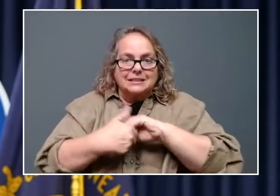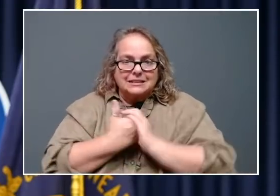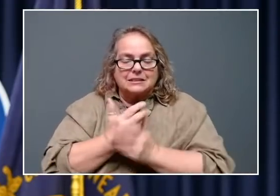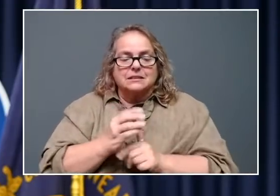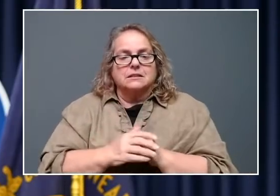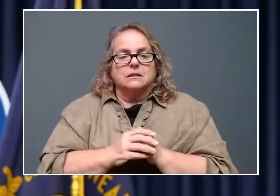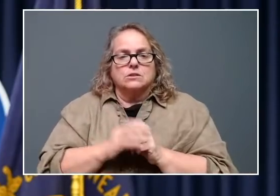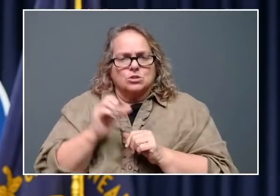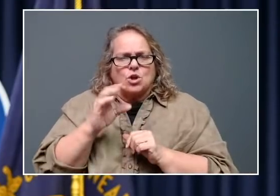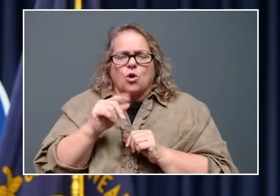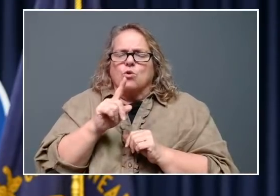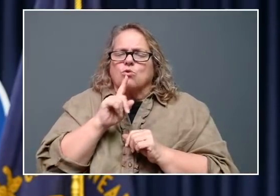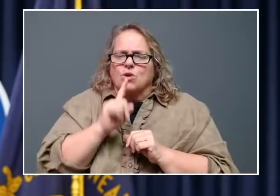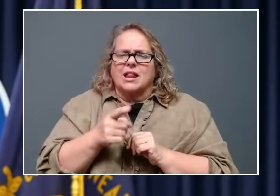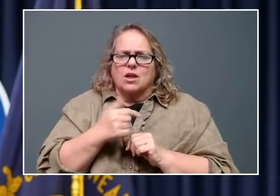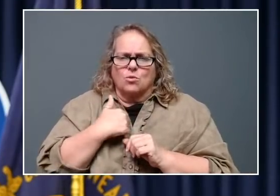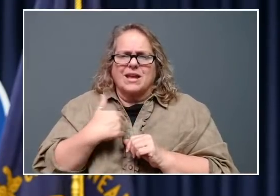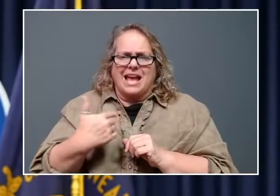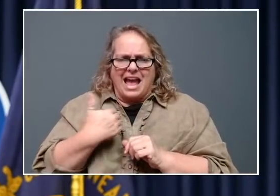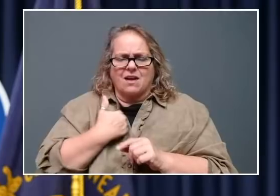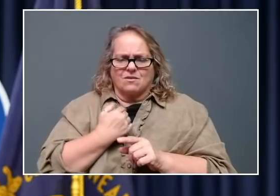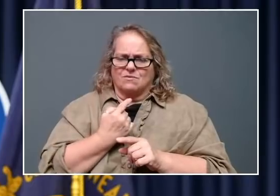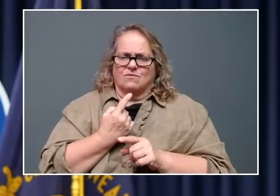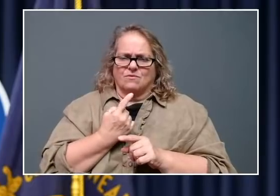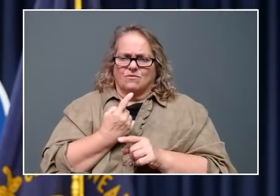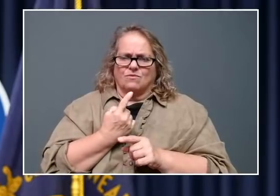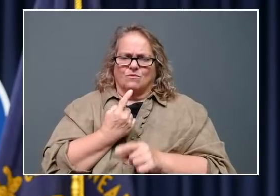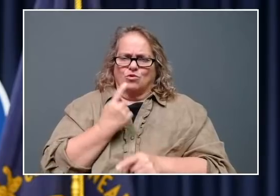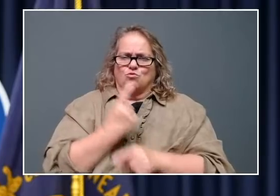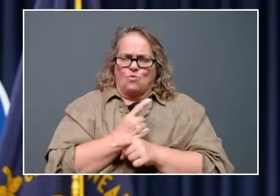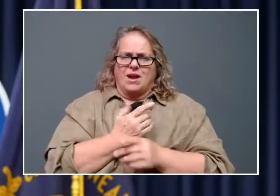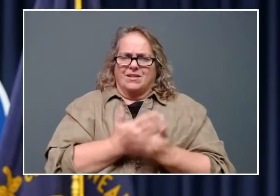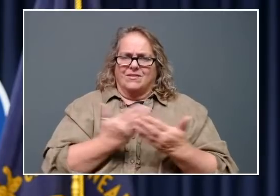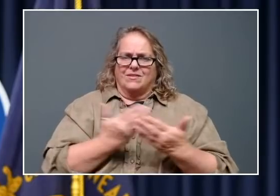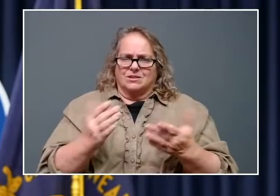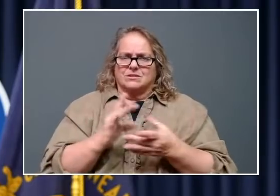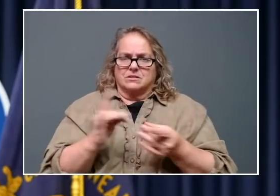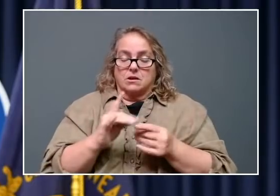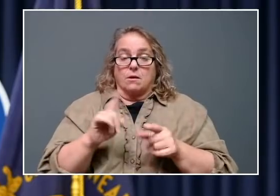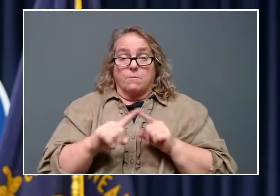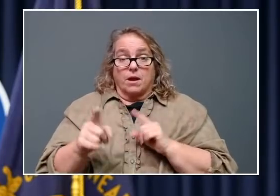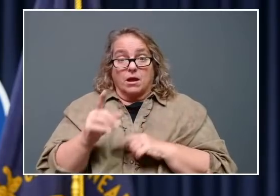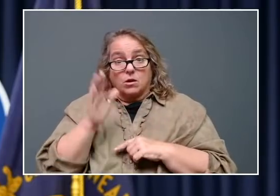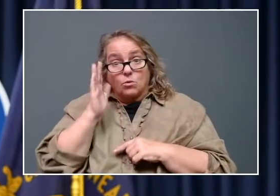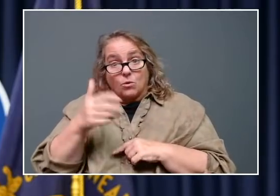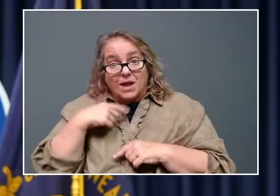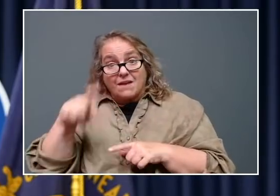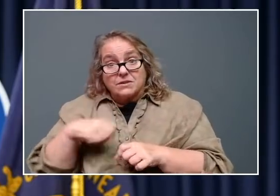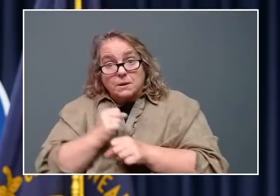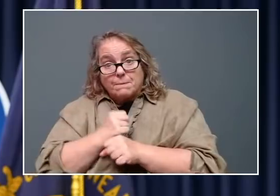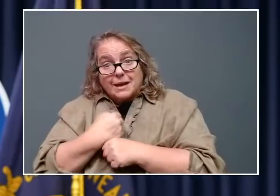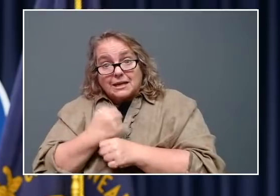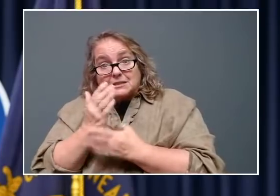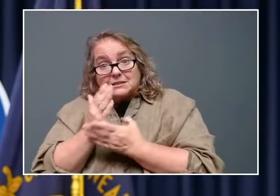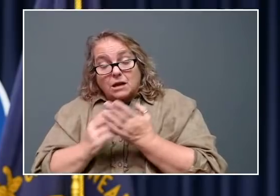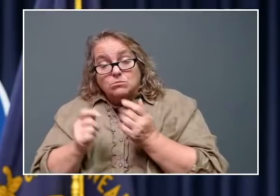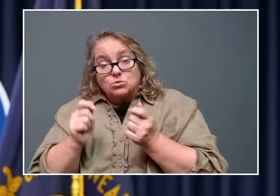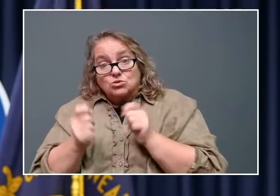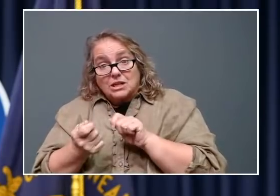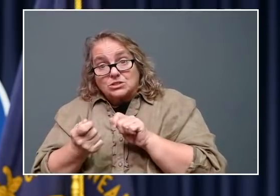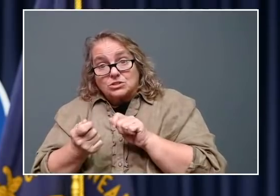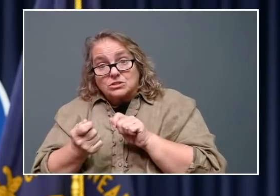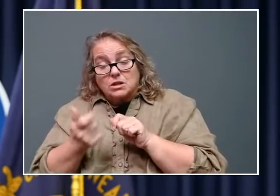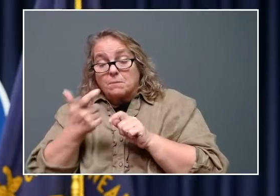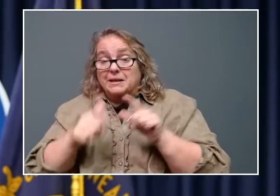really, we have the playbook. It's just, will we have to make some minor changes? Biggest